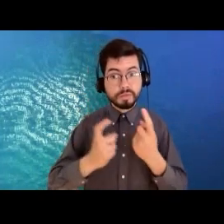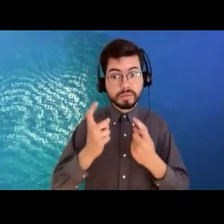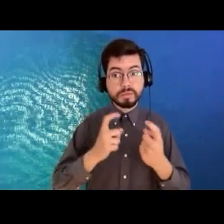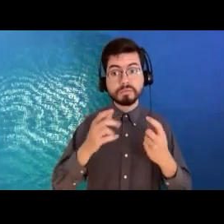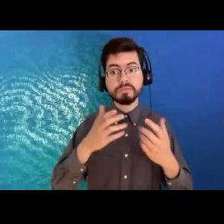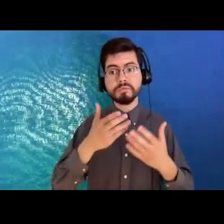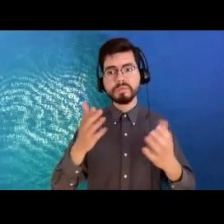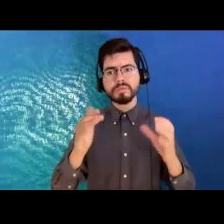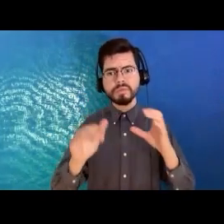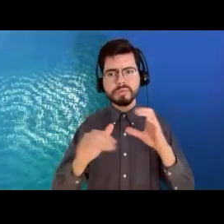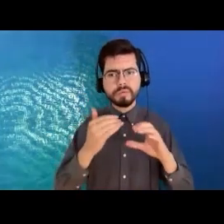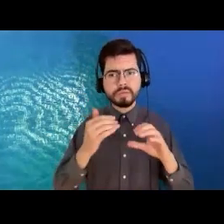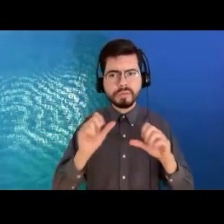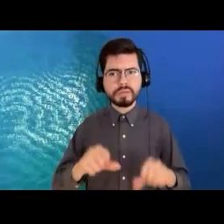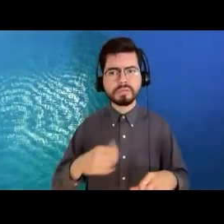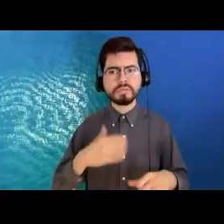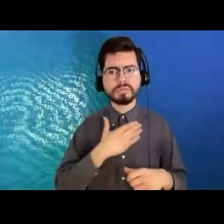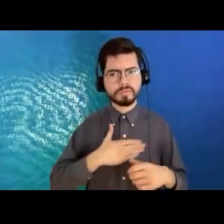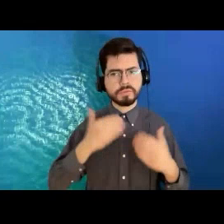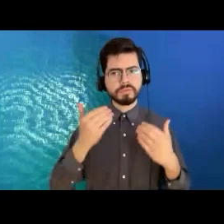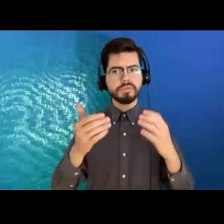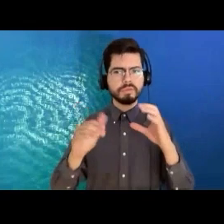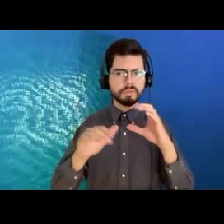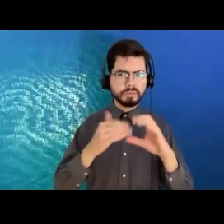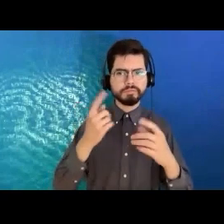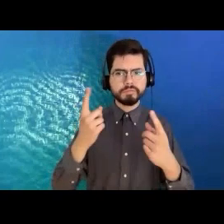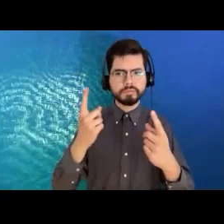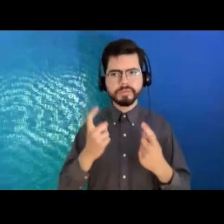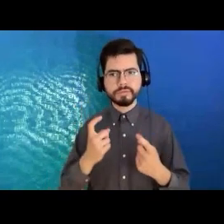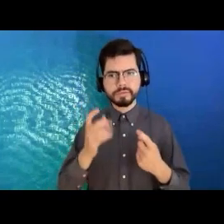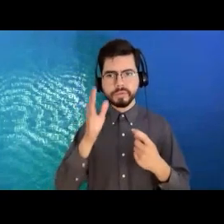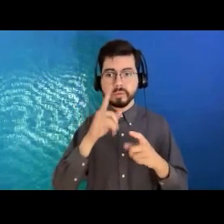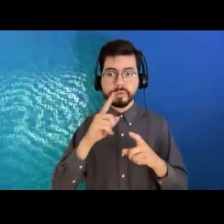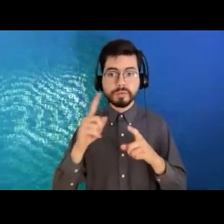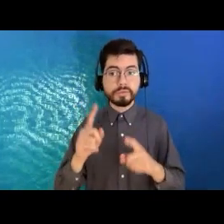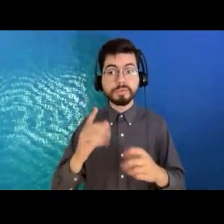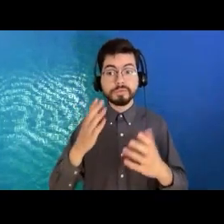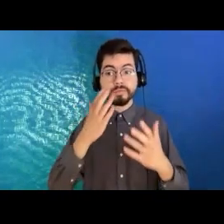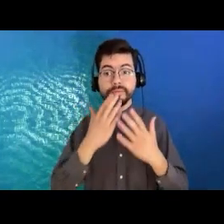like that. So get them in and we'll get them addressed. Great. Thank you.